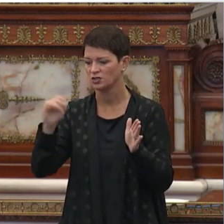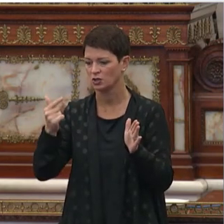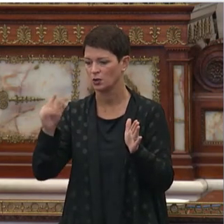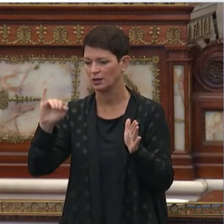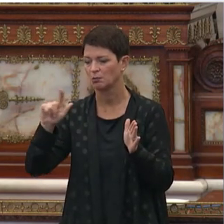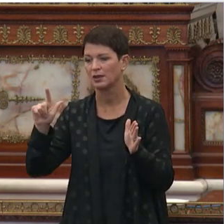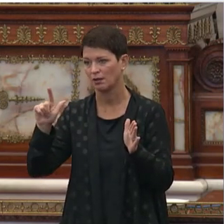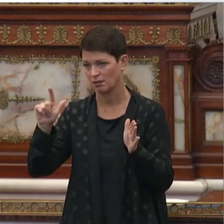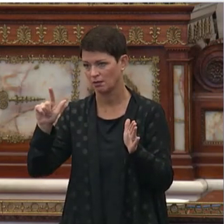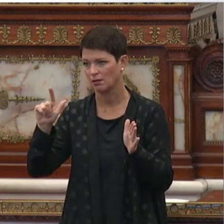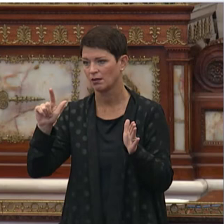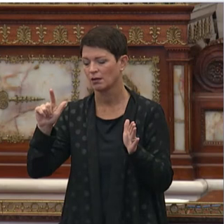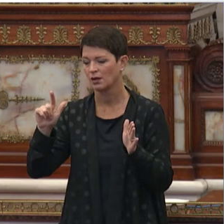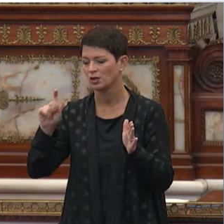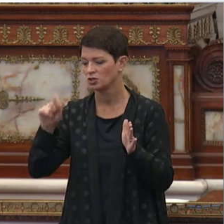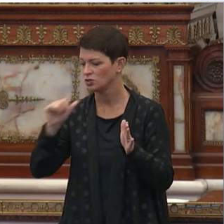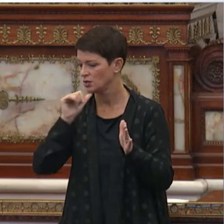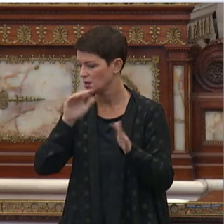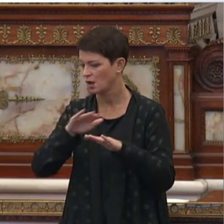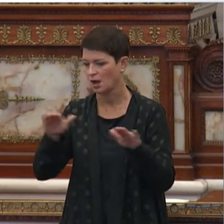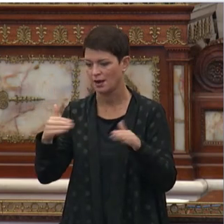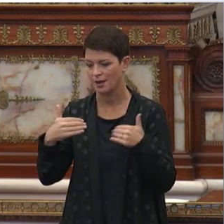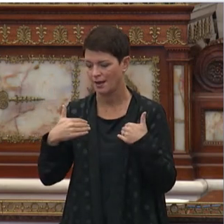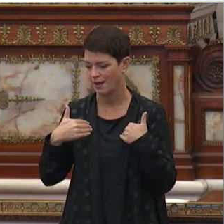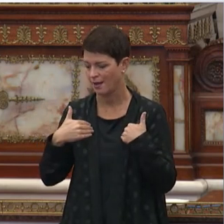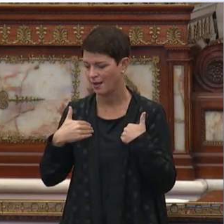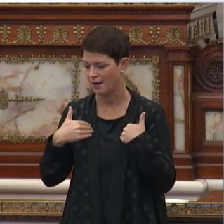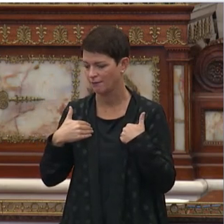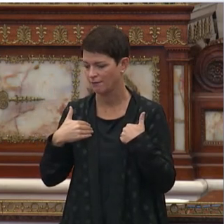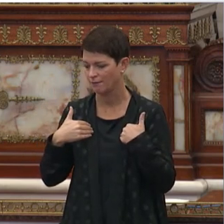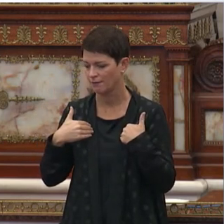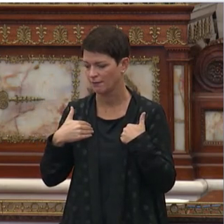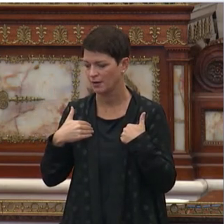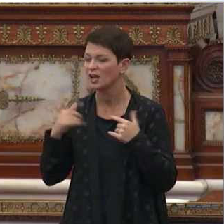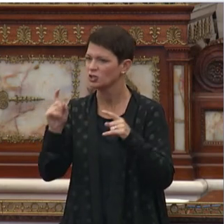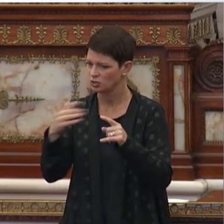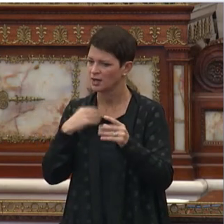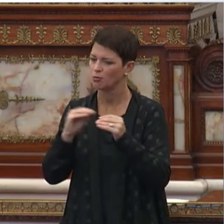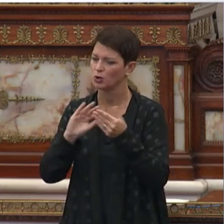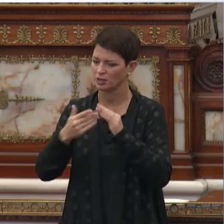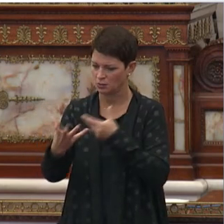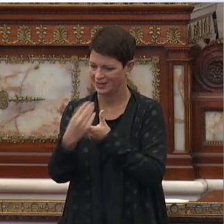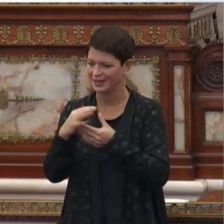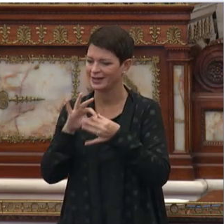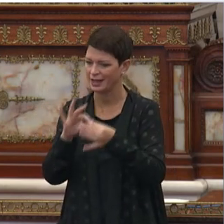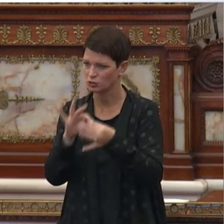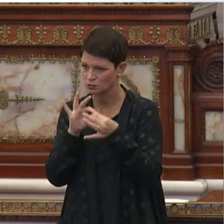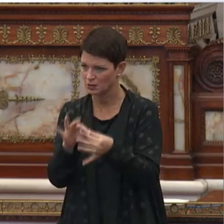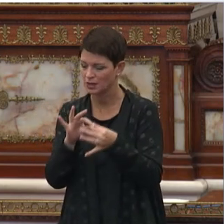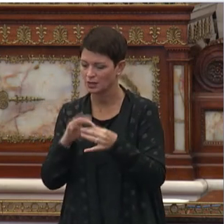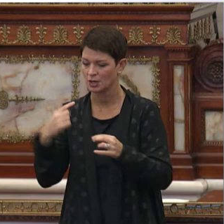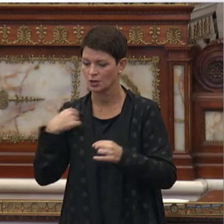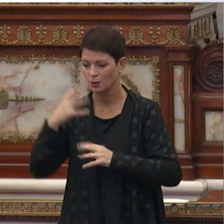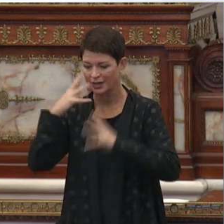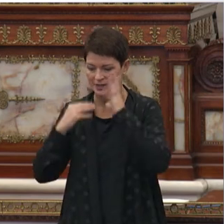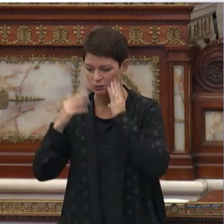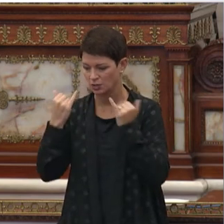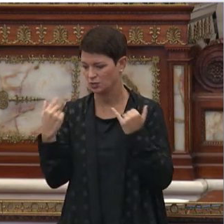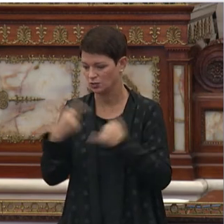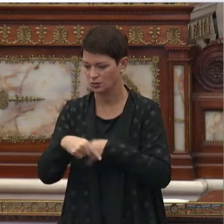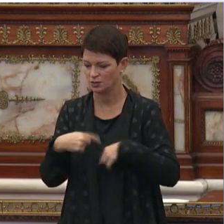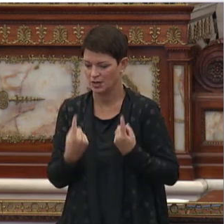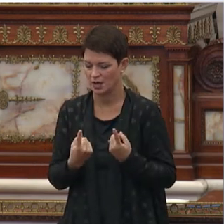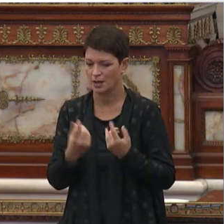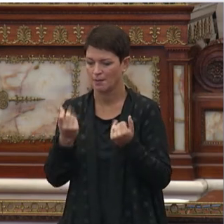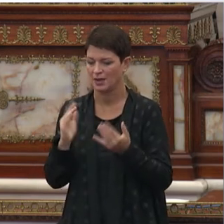that it should have had far more community engagement. As we are experiencing these days, a lot of